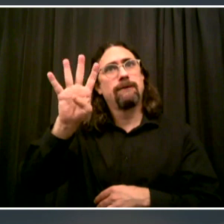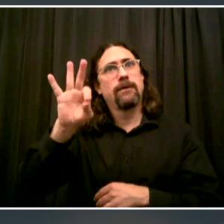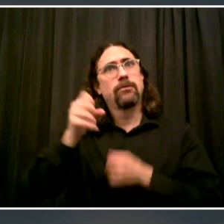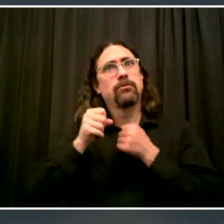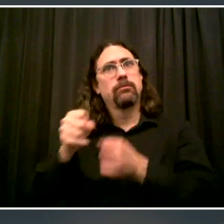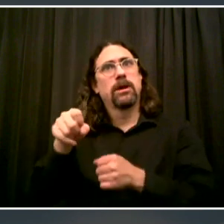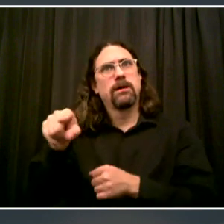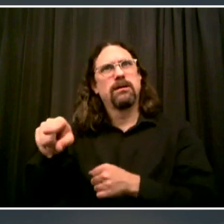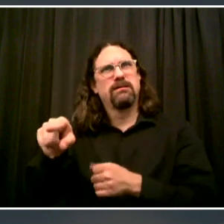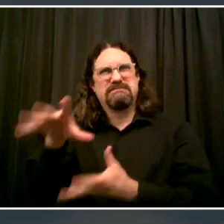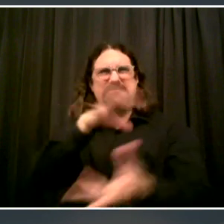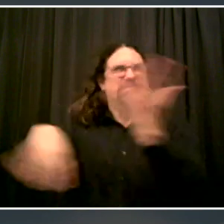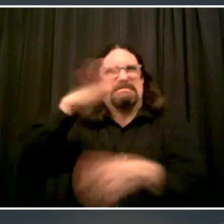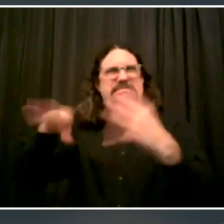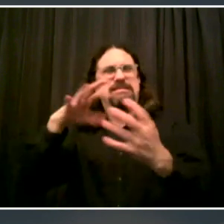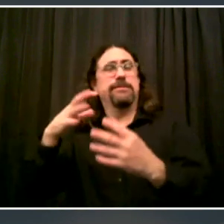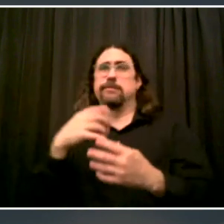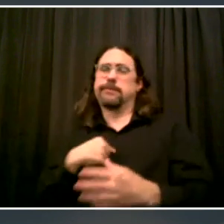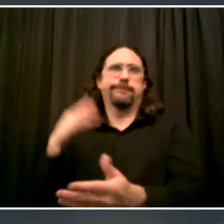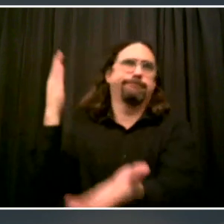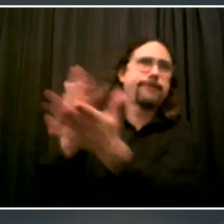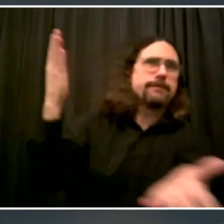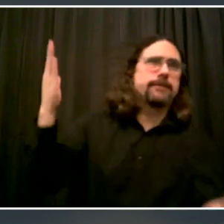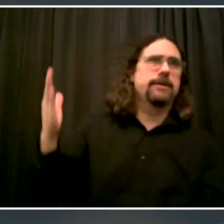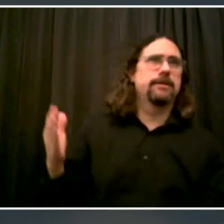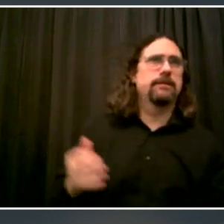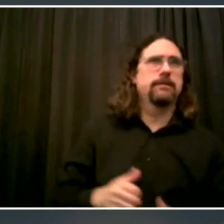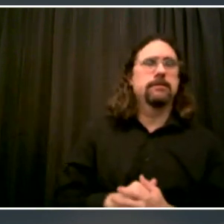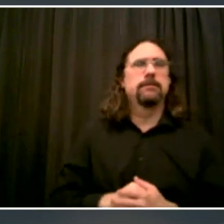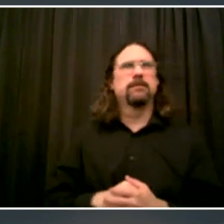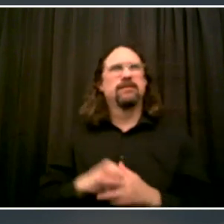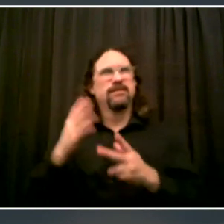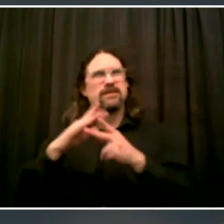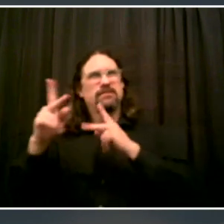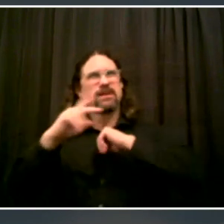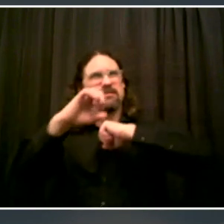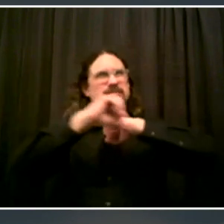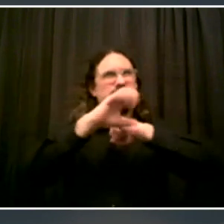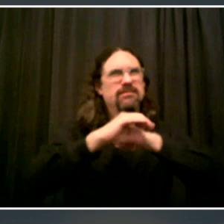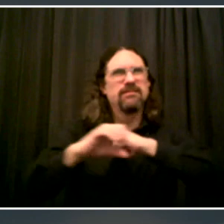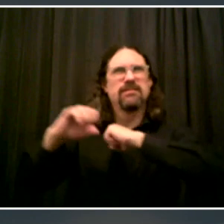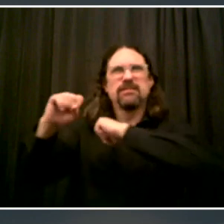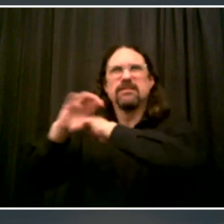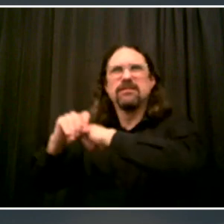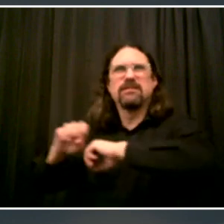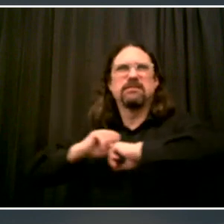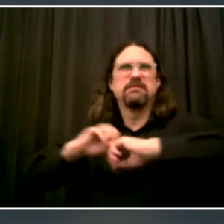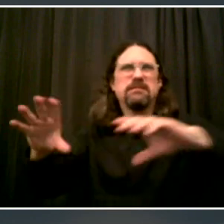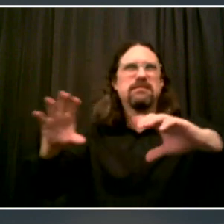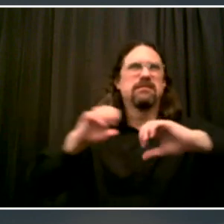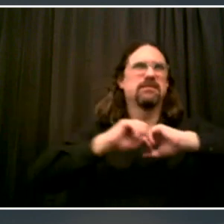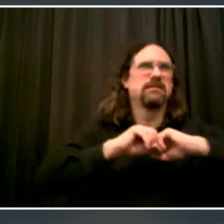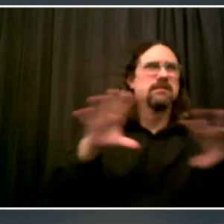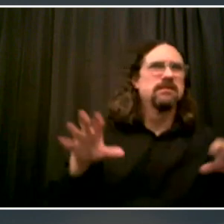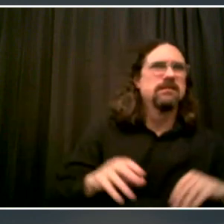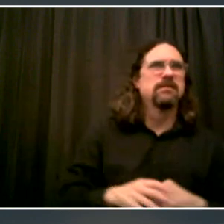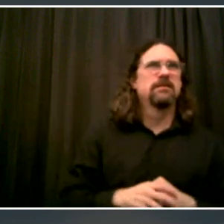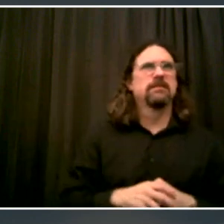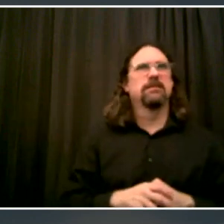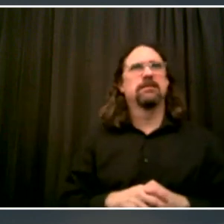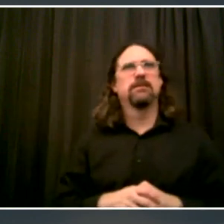going to injure cops, that they were going to cause mayhem. That was the plan. We disrupted the